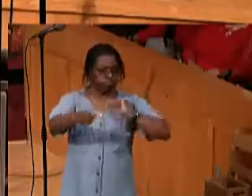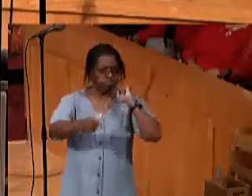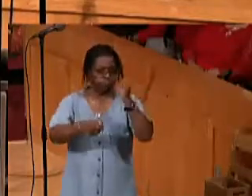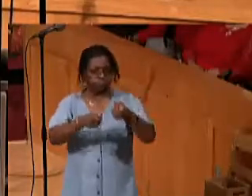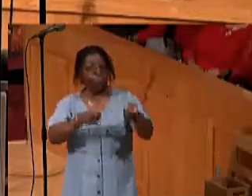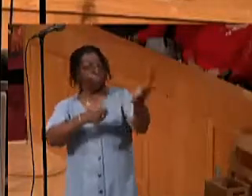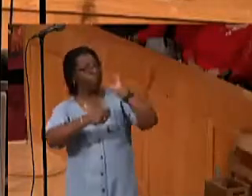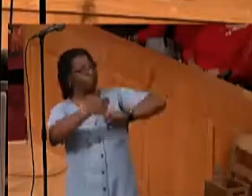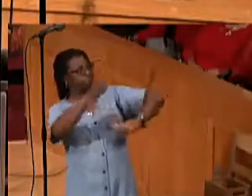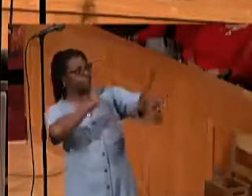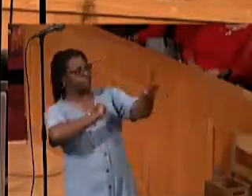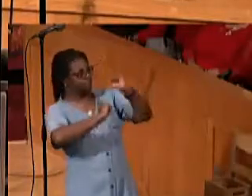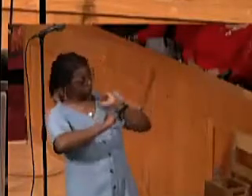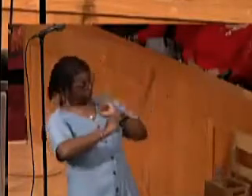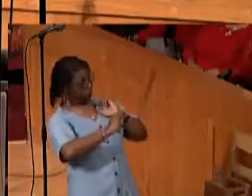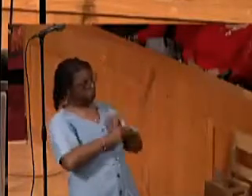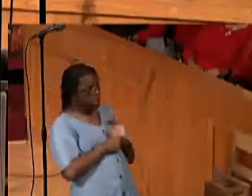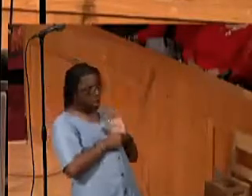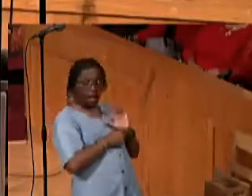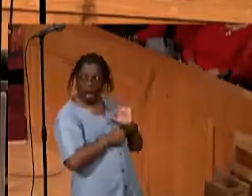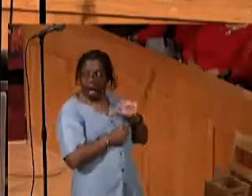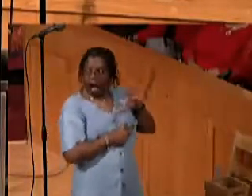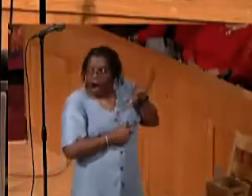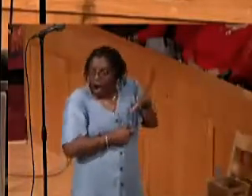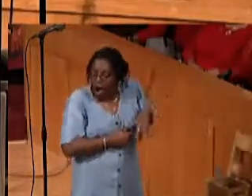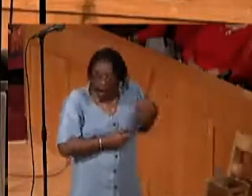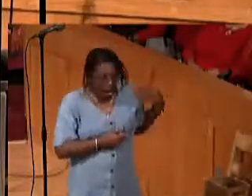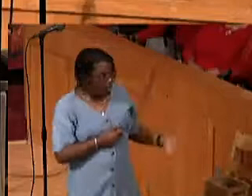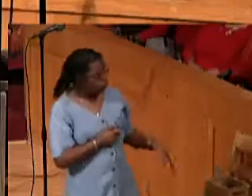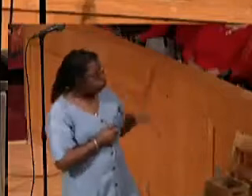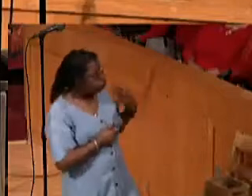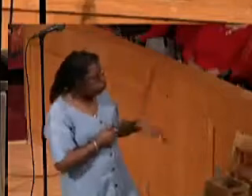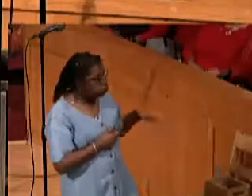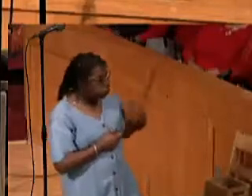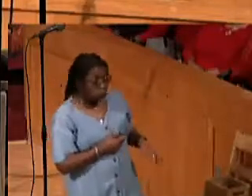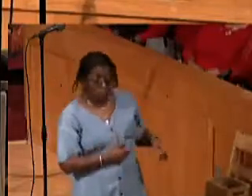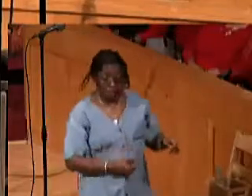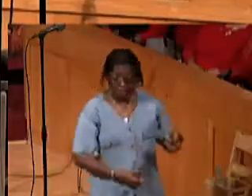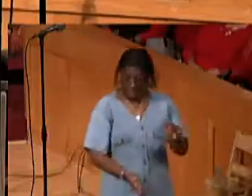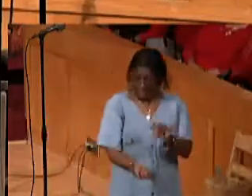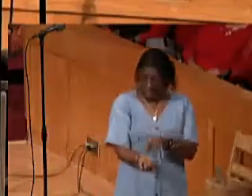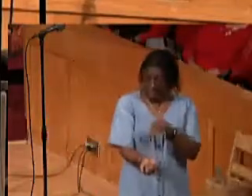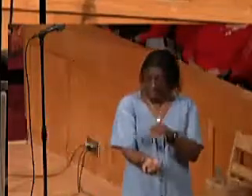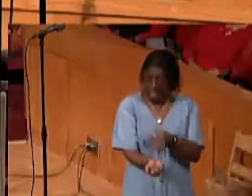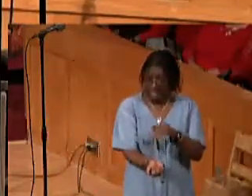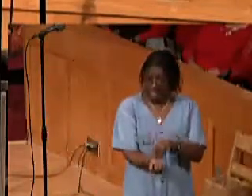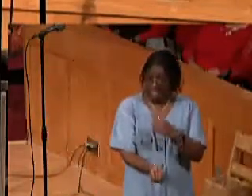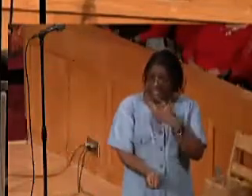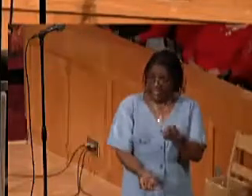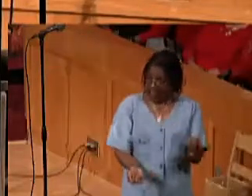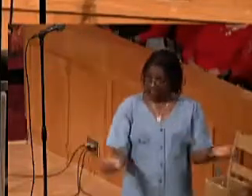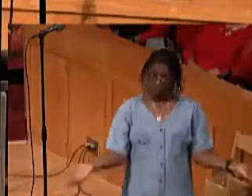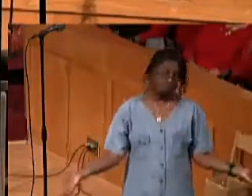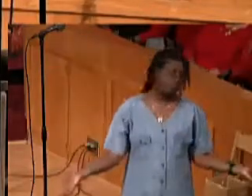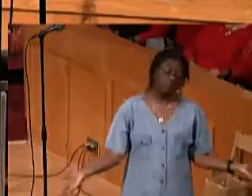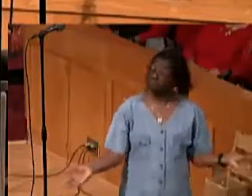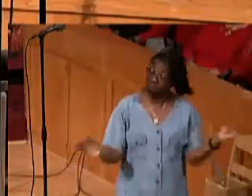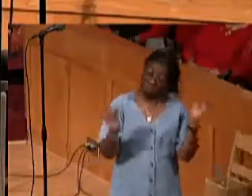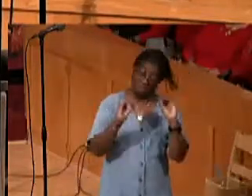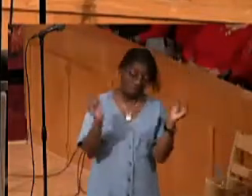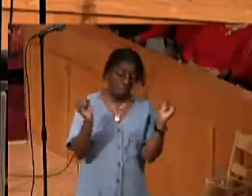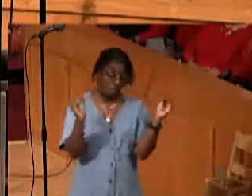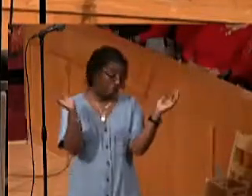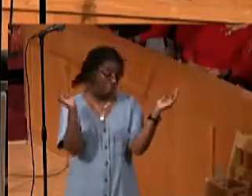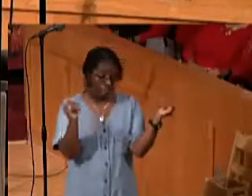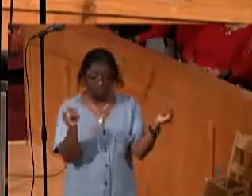riches in glory. Do I have a witness here? Amen. When the doctor says, listen, we don't know what we're going to do. We don't know if we have a cure